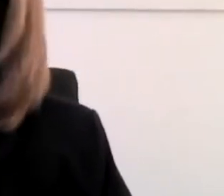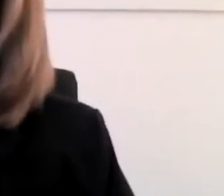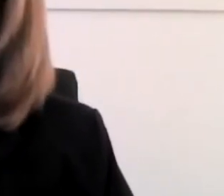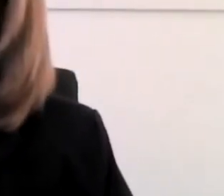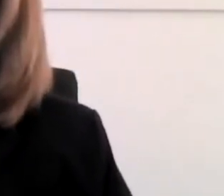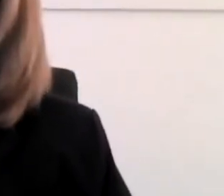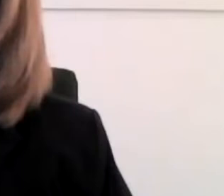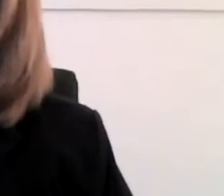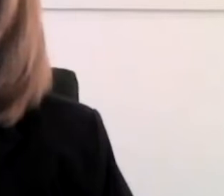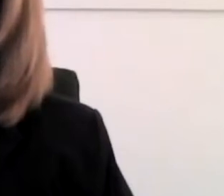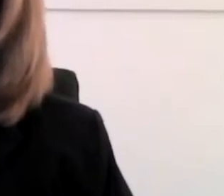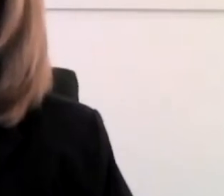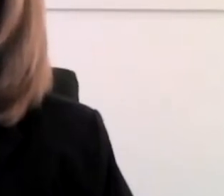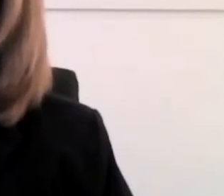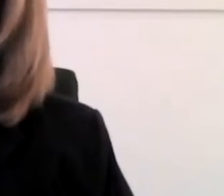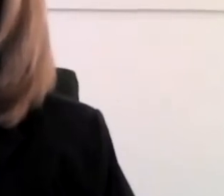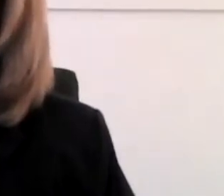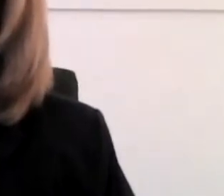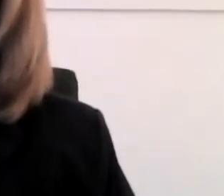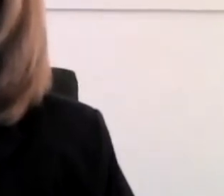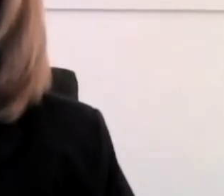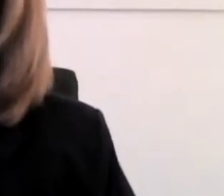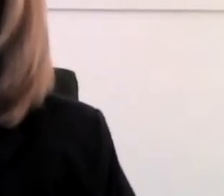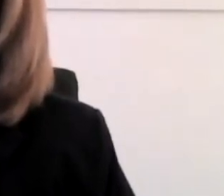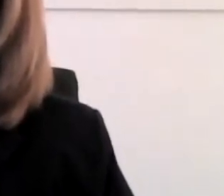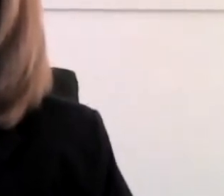secure buckets. Yeah, exactly.